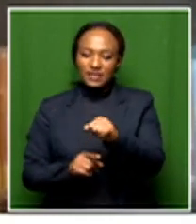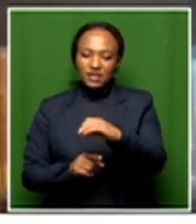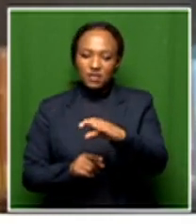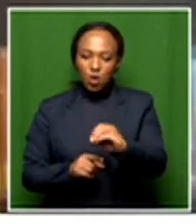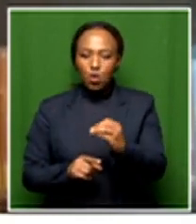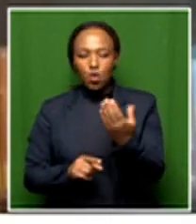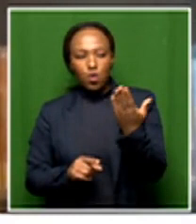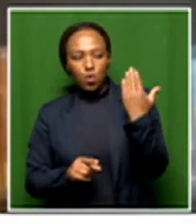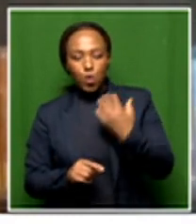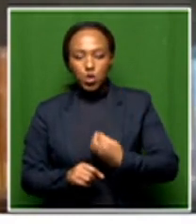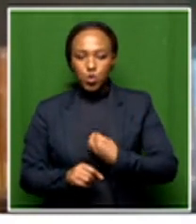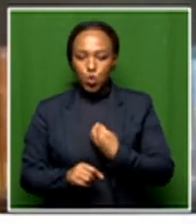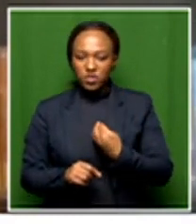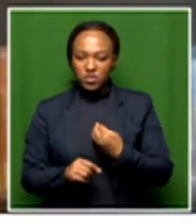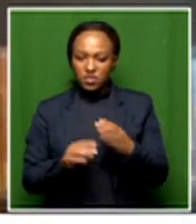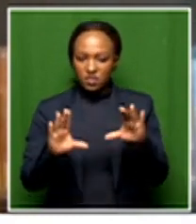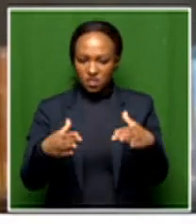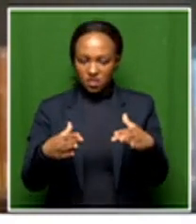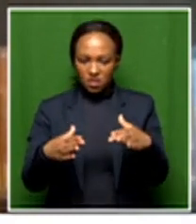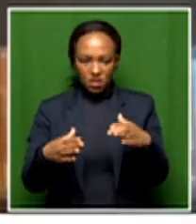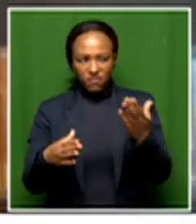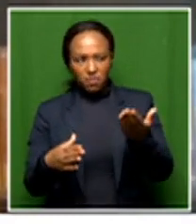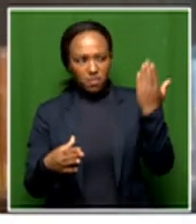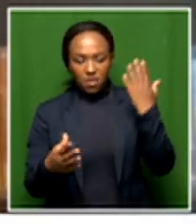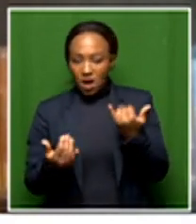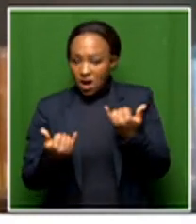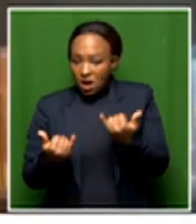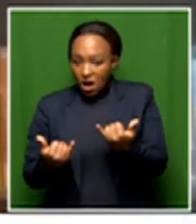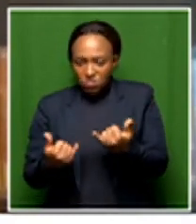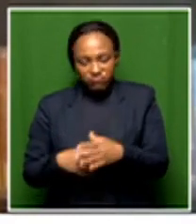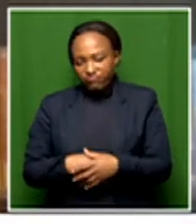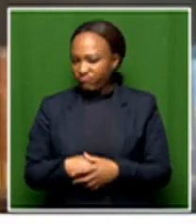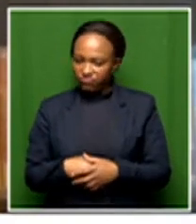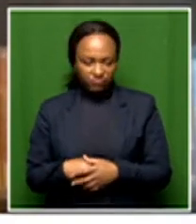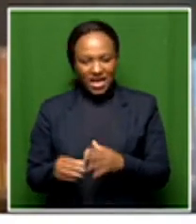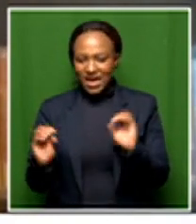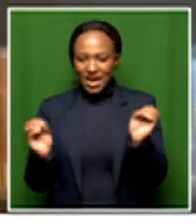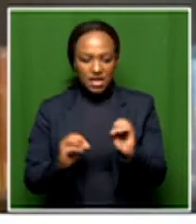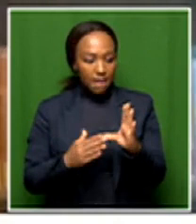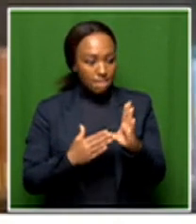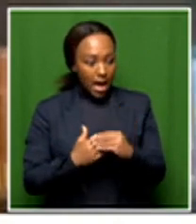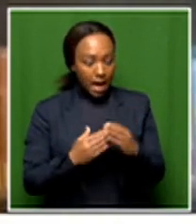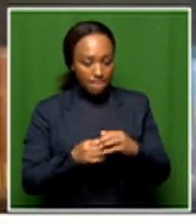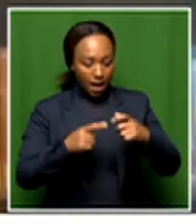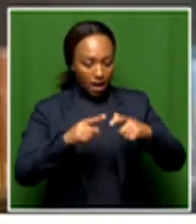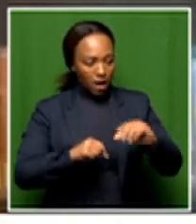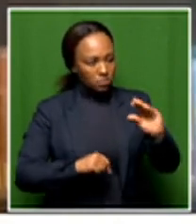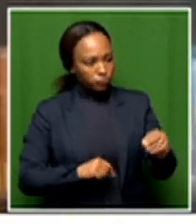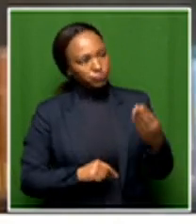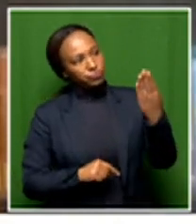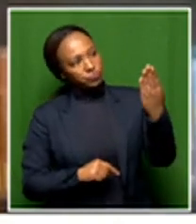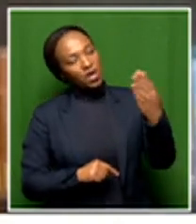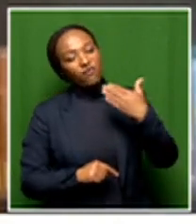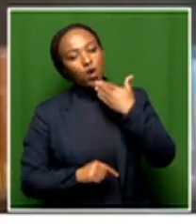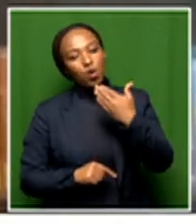League back in the days. Since then, there is no political party that can produce a membership card of Prince Mashele